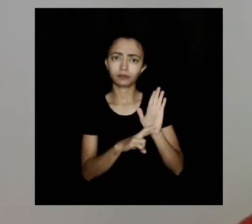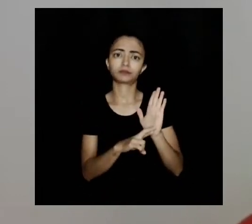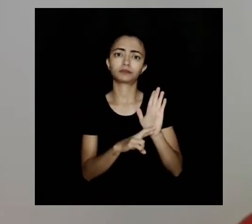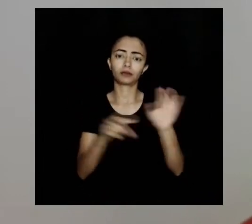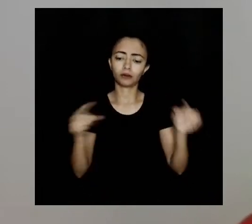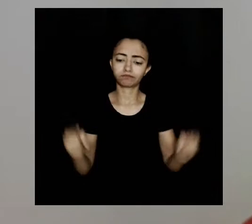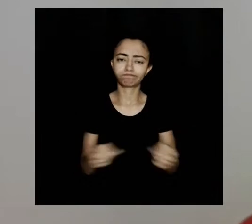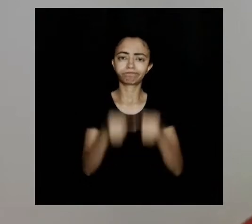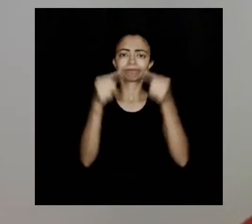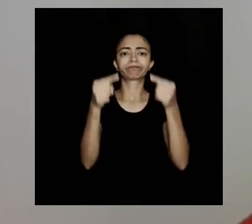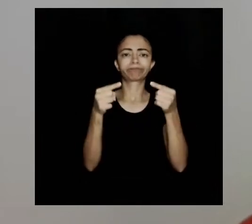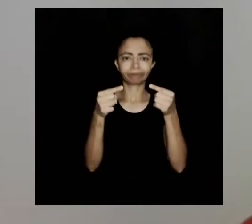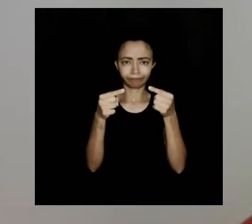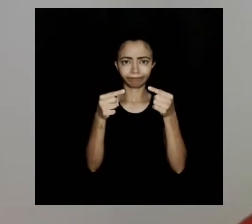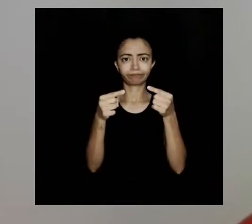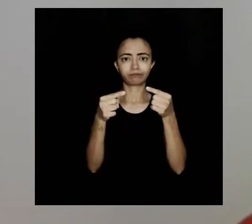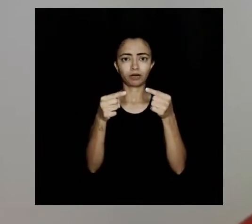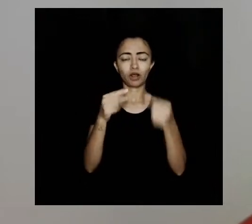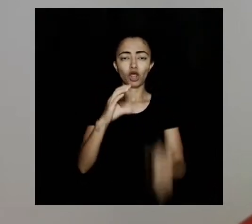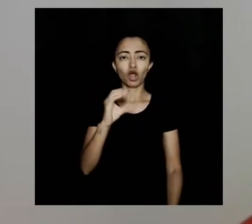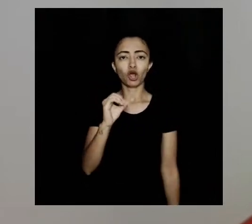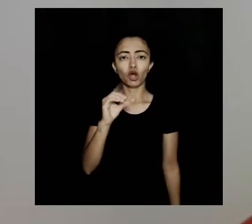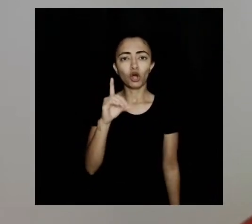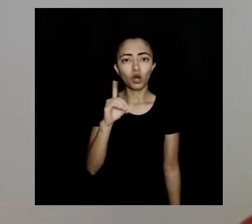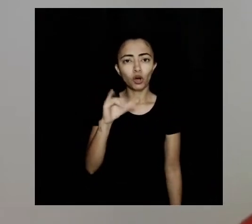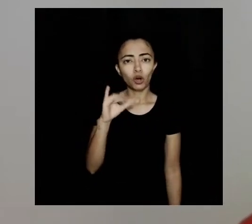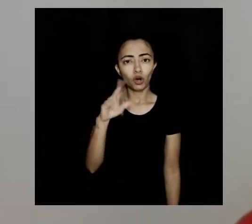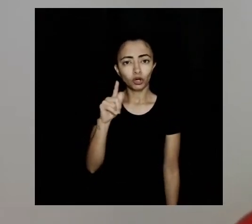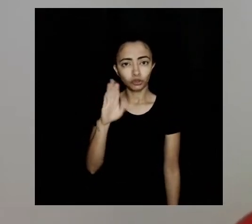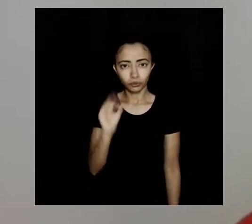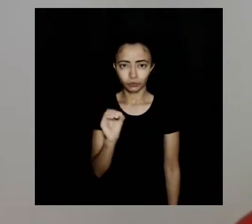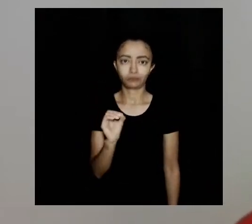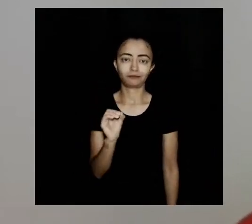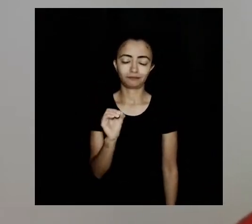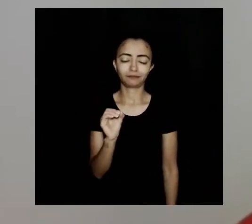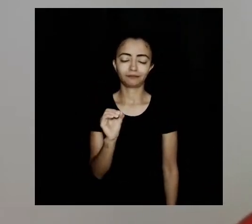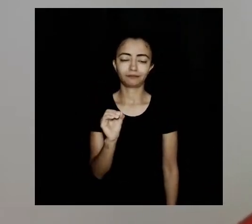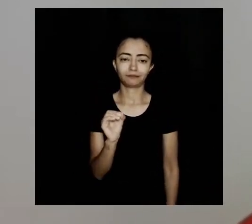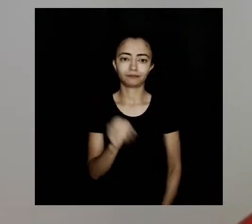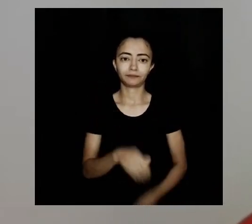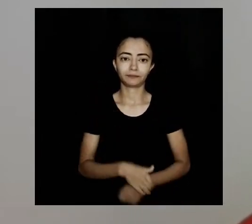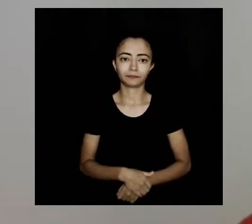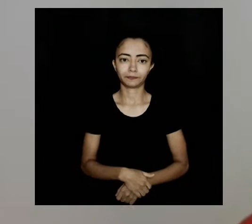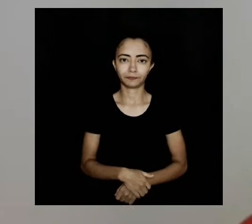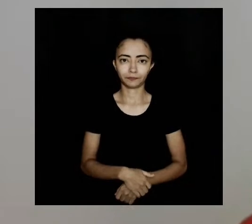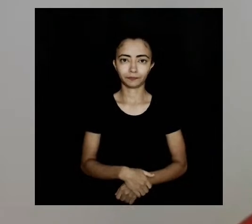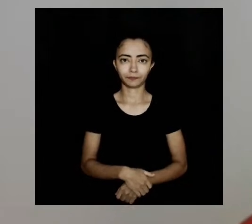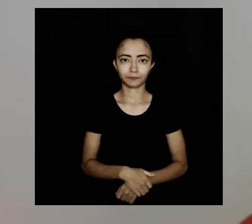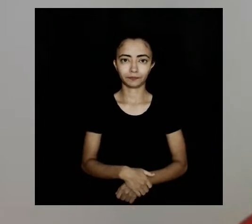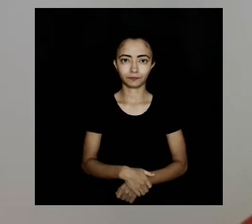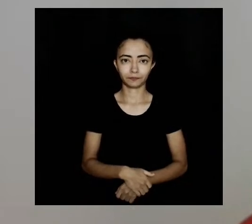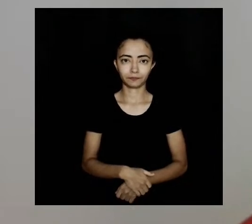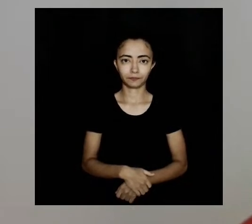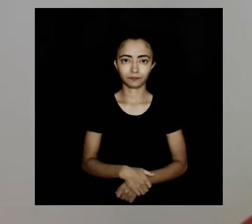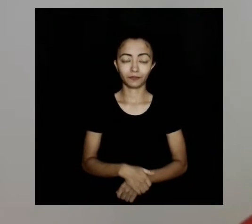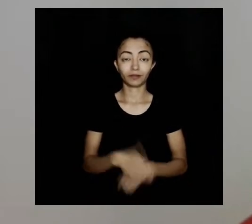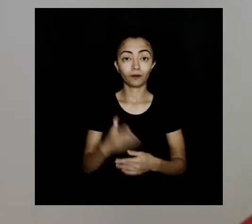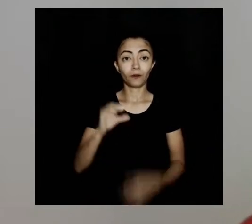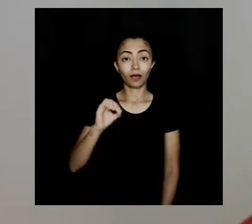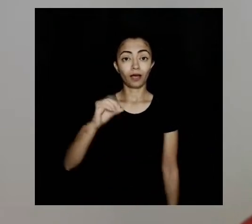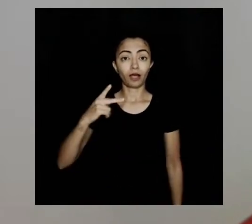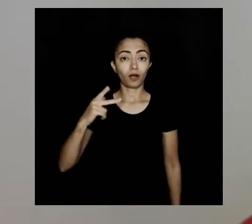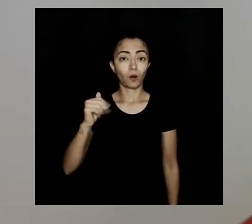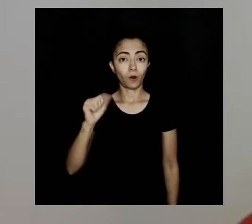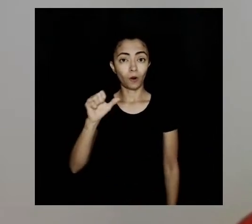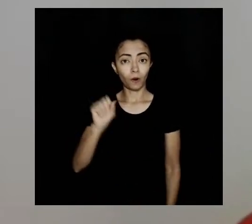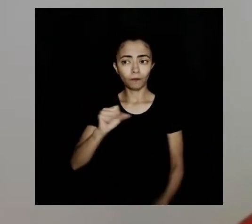important that all the norms are in accordance to the code. The support